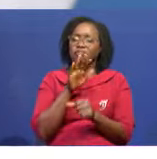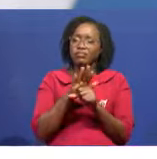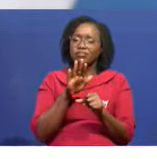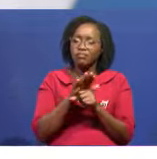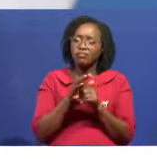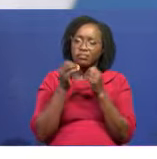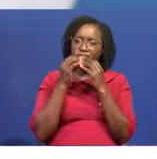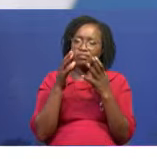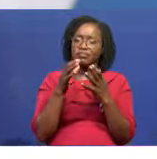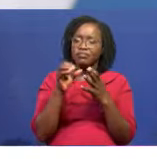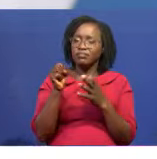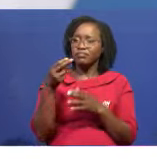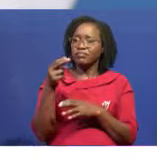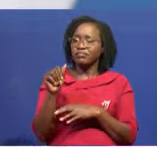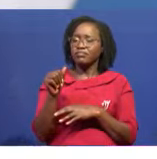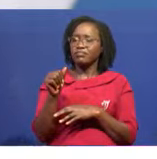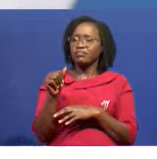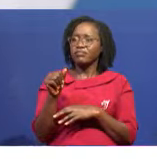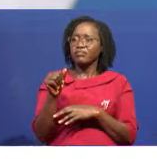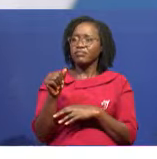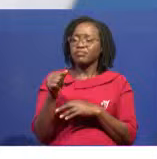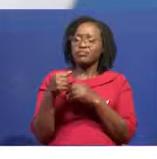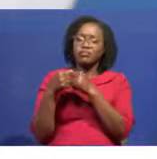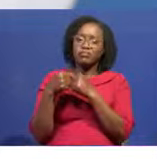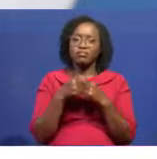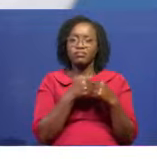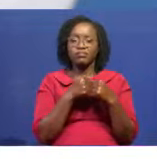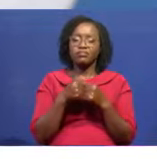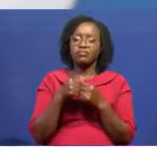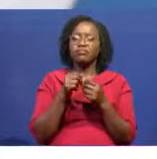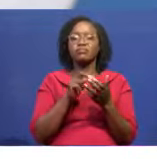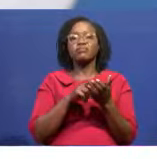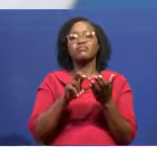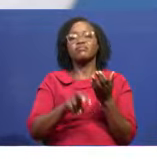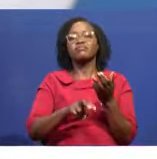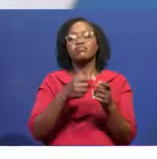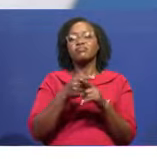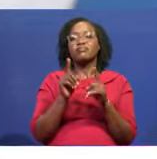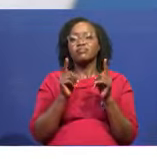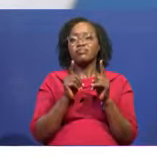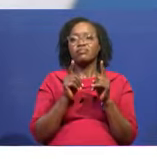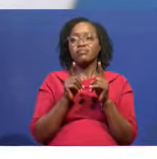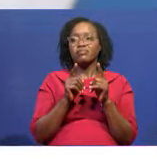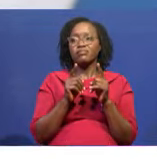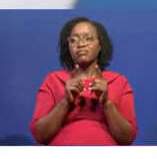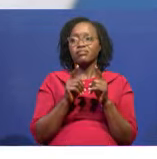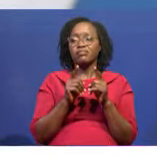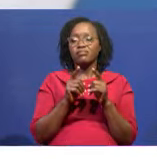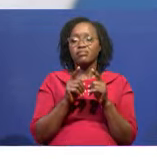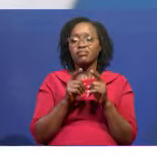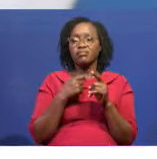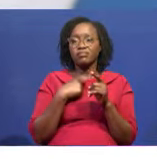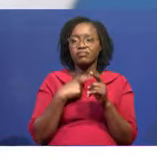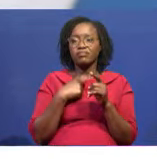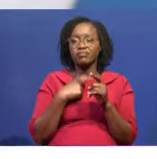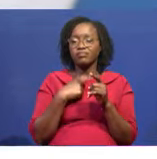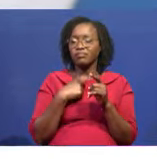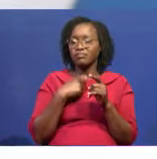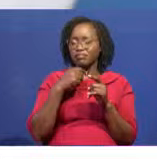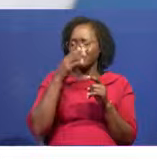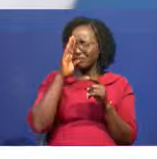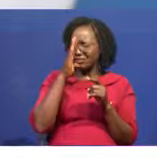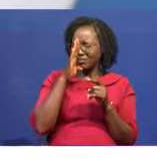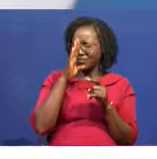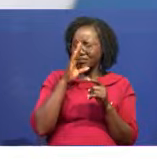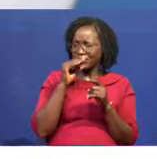information about SHA, together with the challenges and the advantages. But unfortunately, I do not think that we speak of